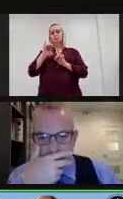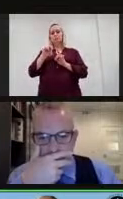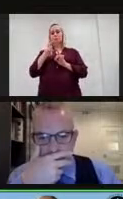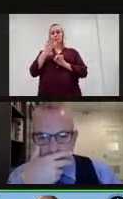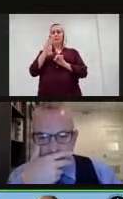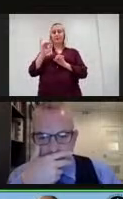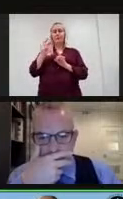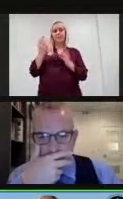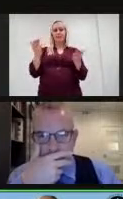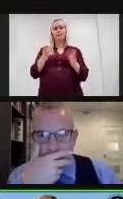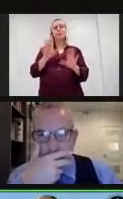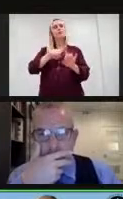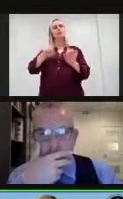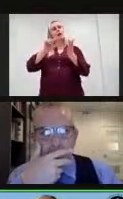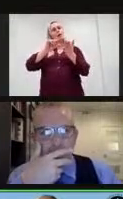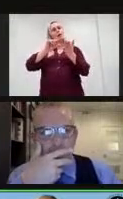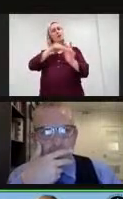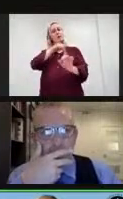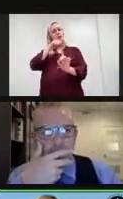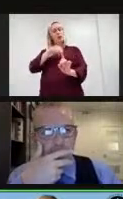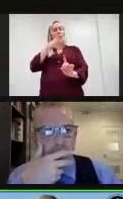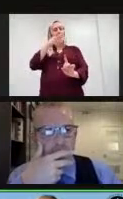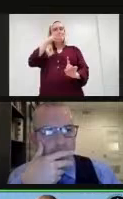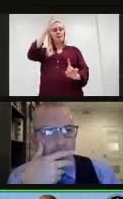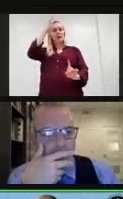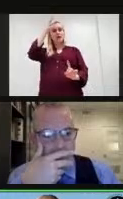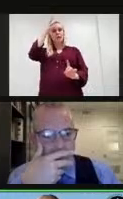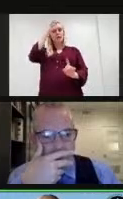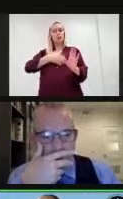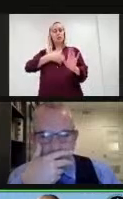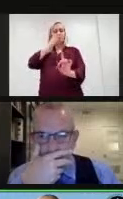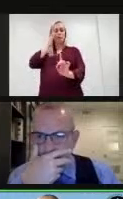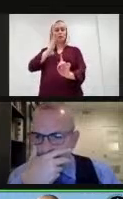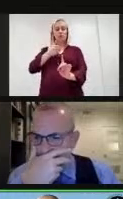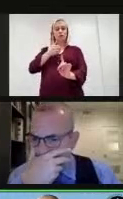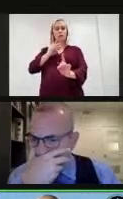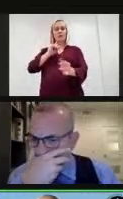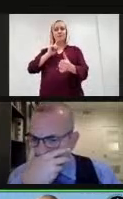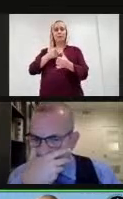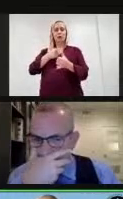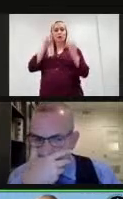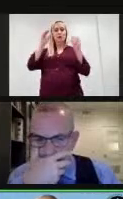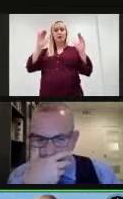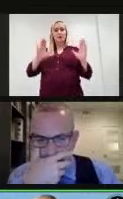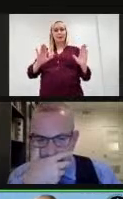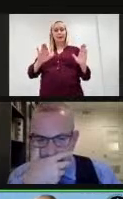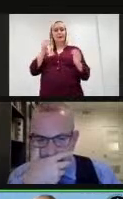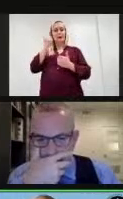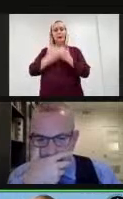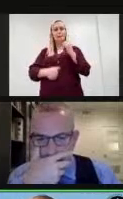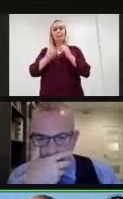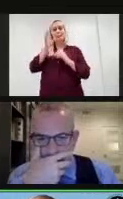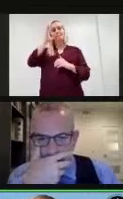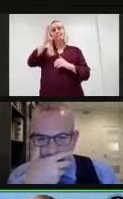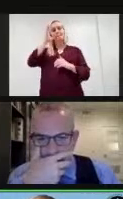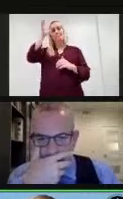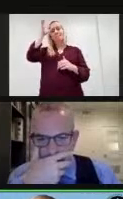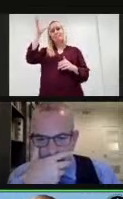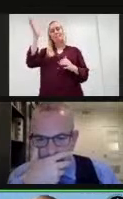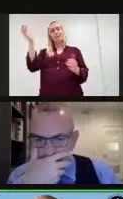is parents are the primary or the first teachers, or, you know, every parent loves their child. I mean, one of